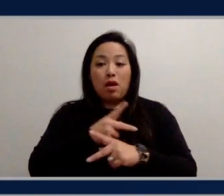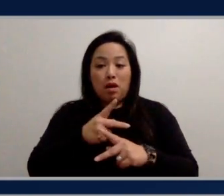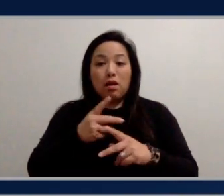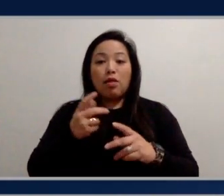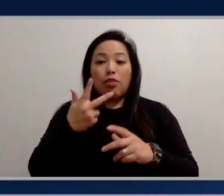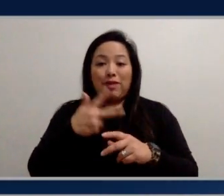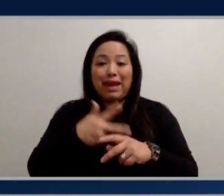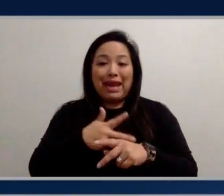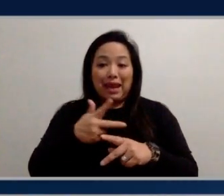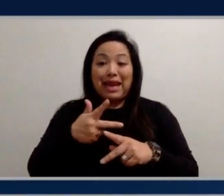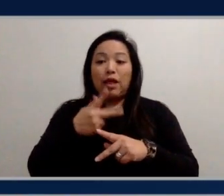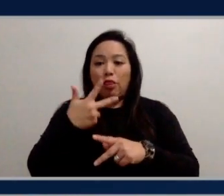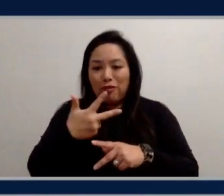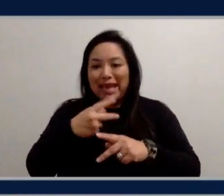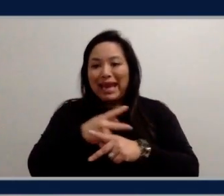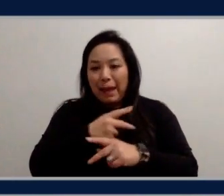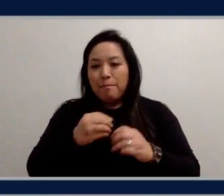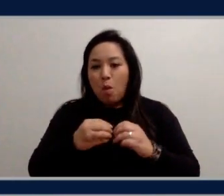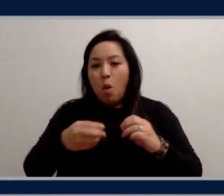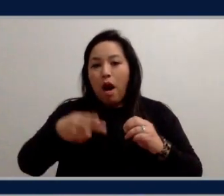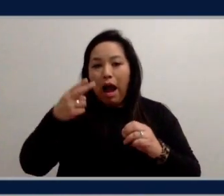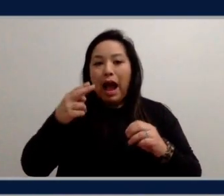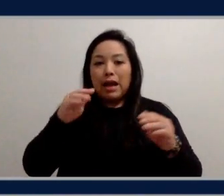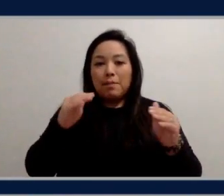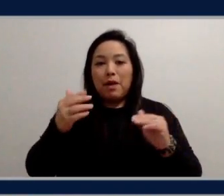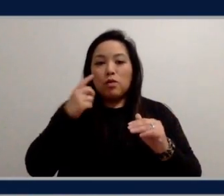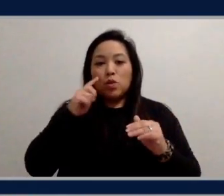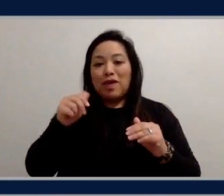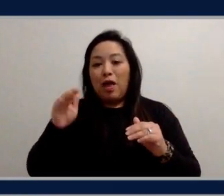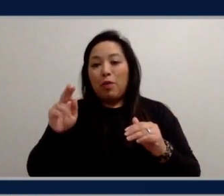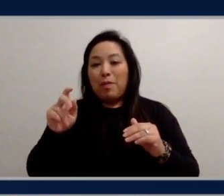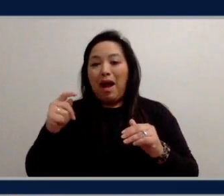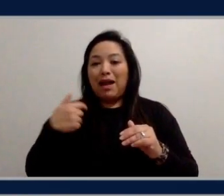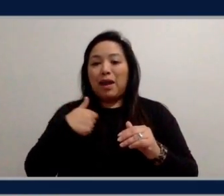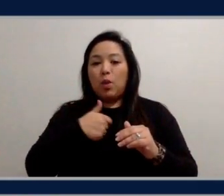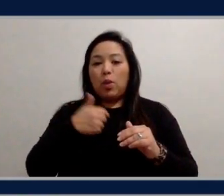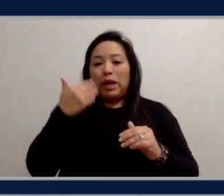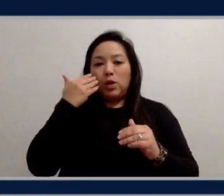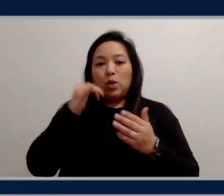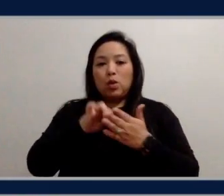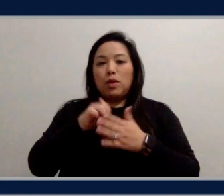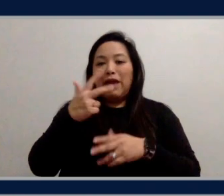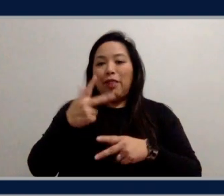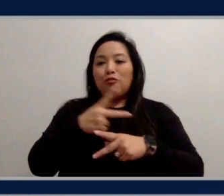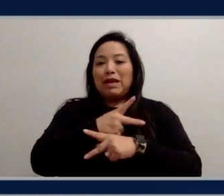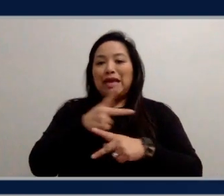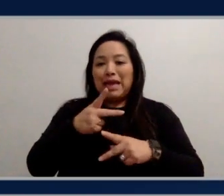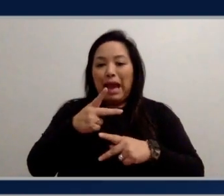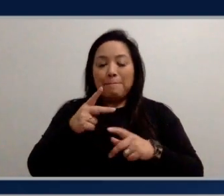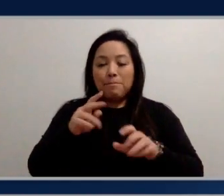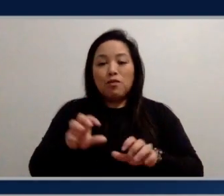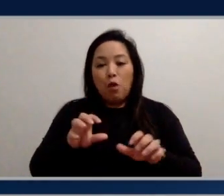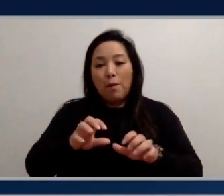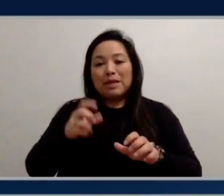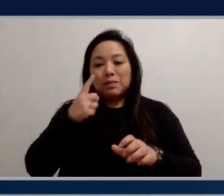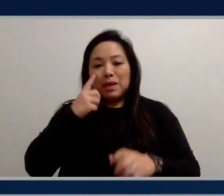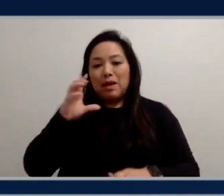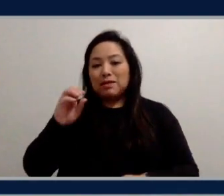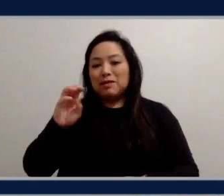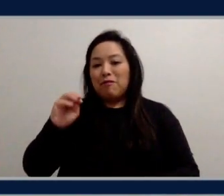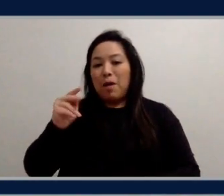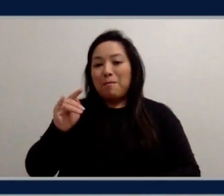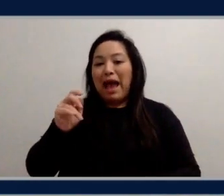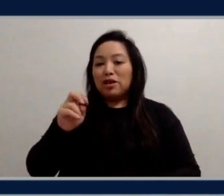performance compared to the Iceberg tables in general purpose bucket. And we do that, the 3 times performance is through the compaction. And compaction is a way to help too. Exactly.